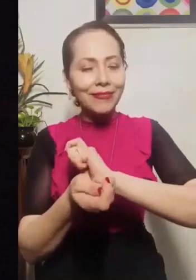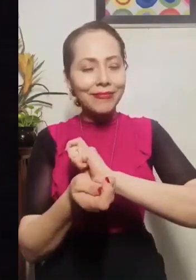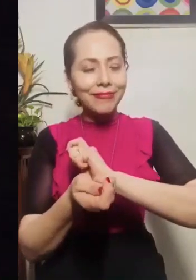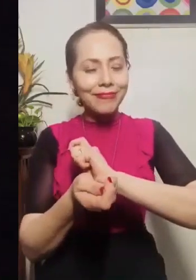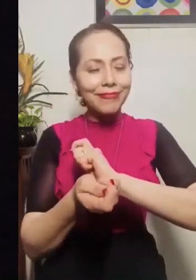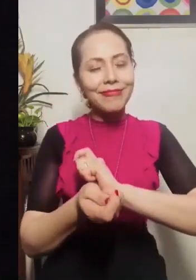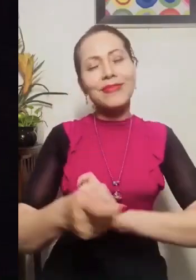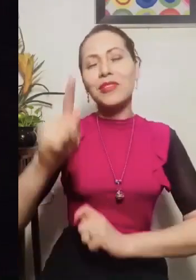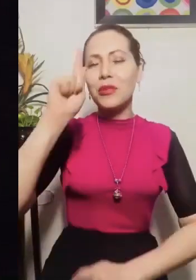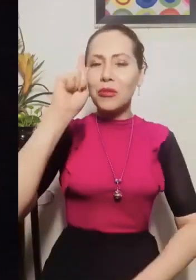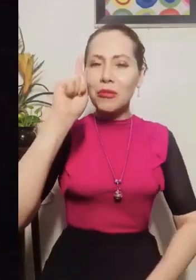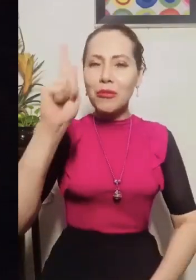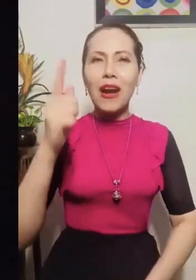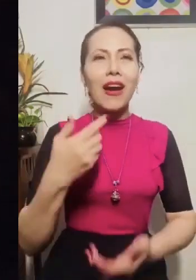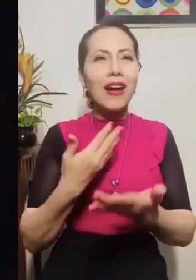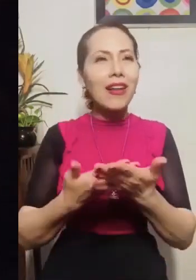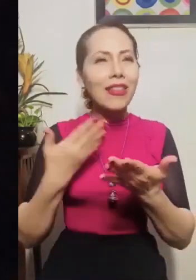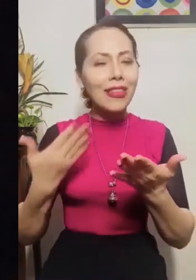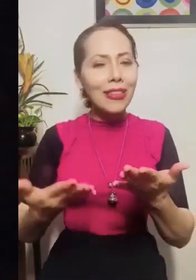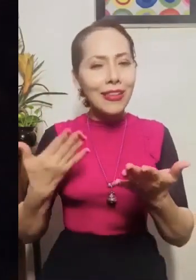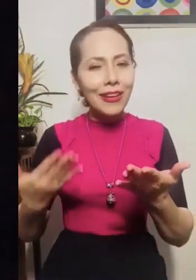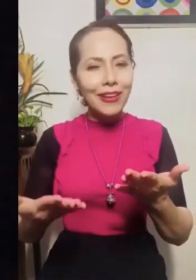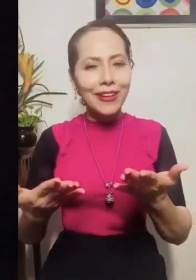change. One